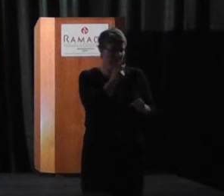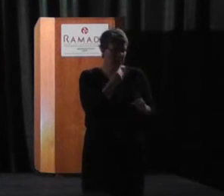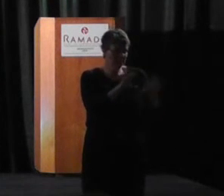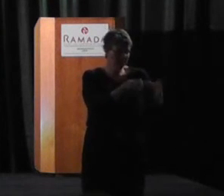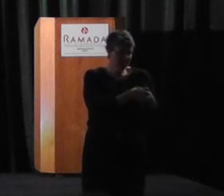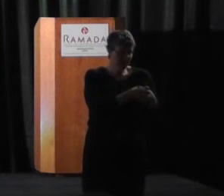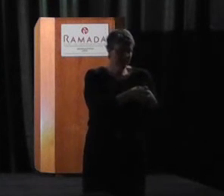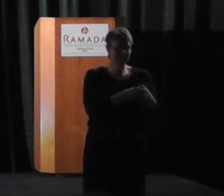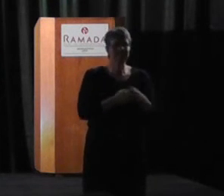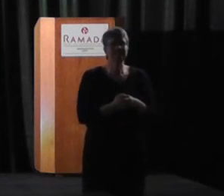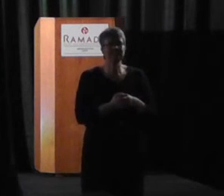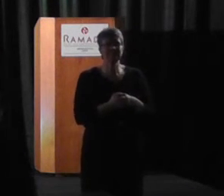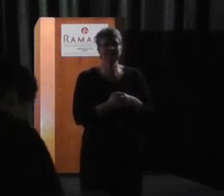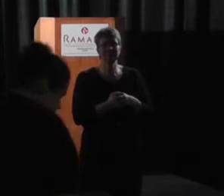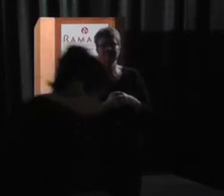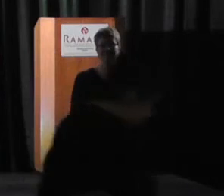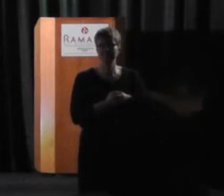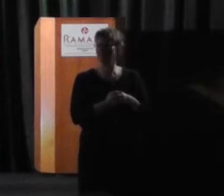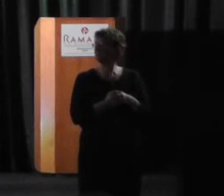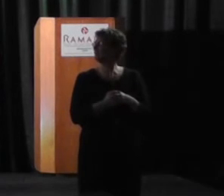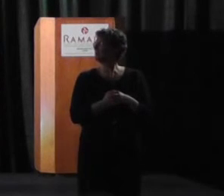friendship to boot.